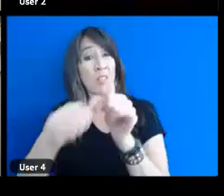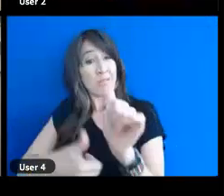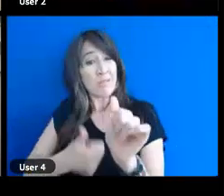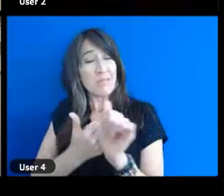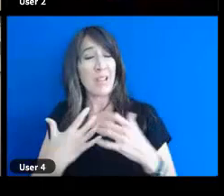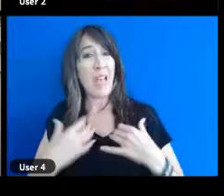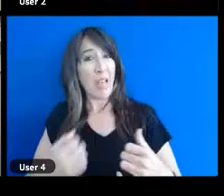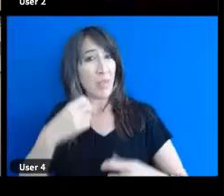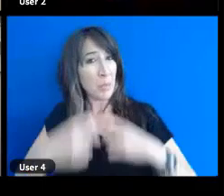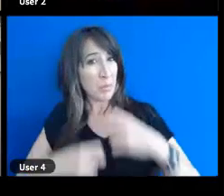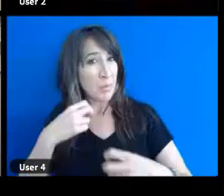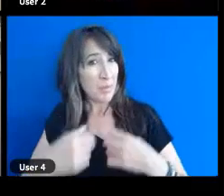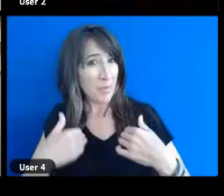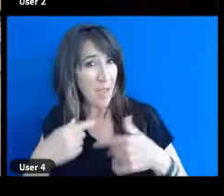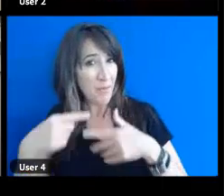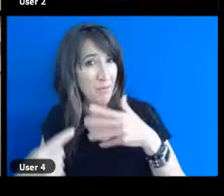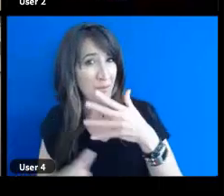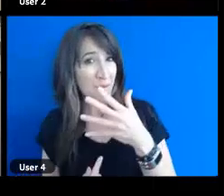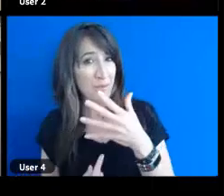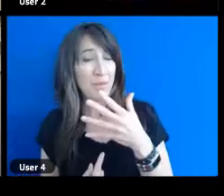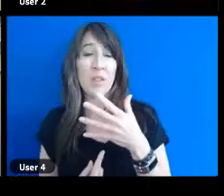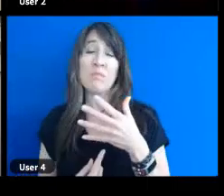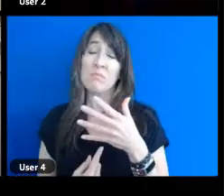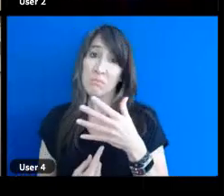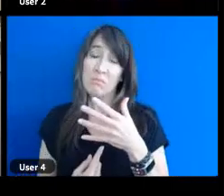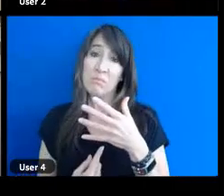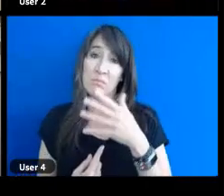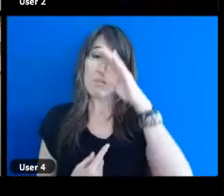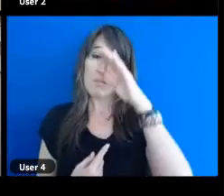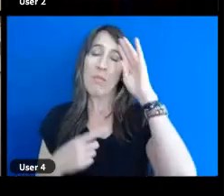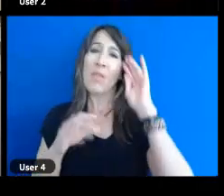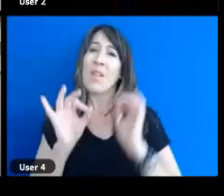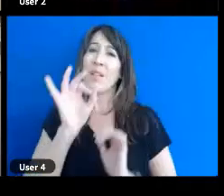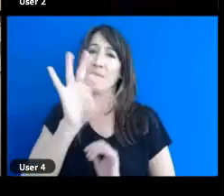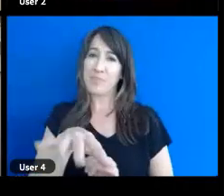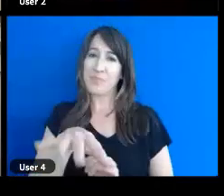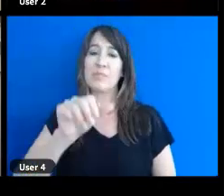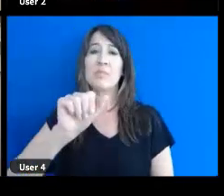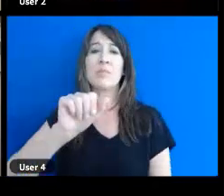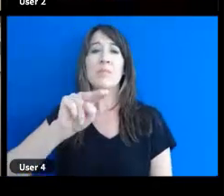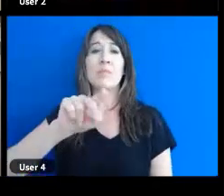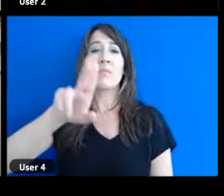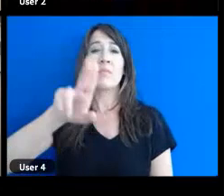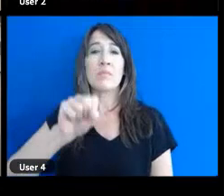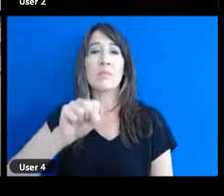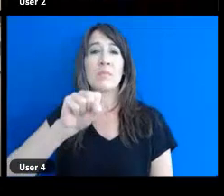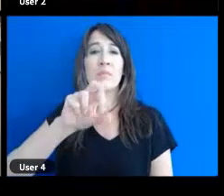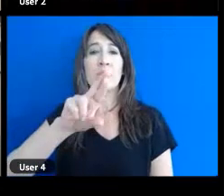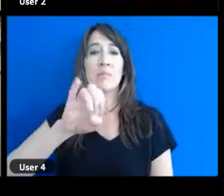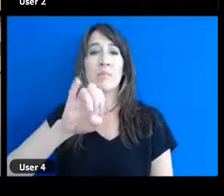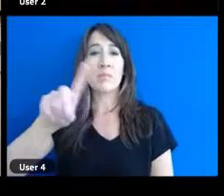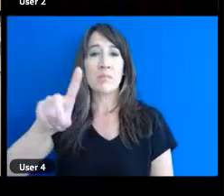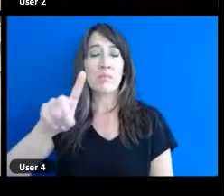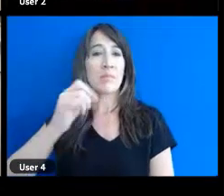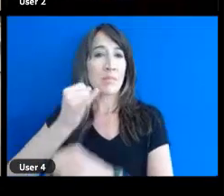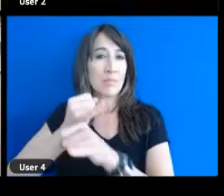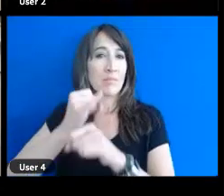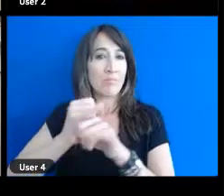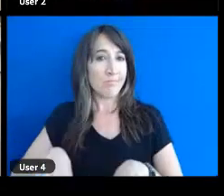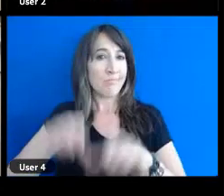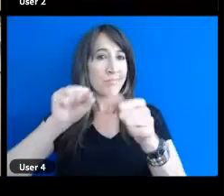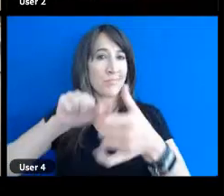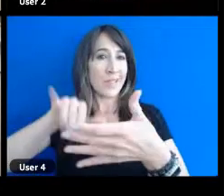has underlying health conditions? One of the things that I will mention as well is that the Angus Reid Institute did a